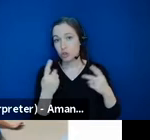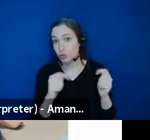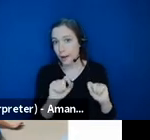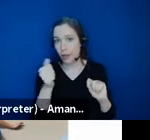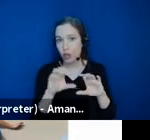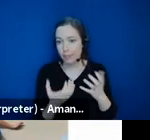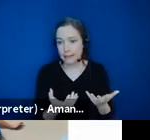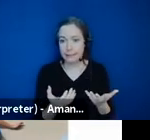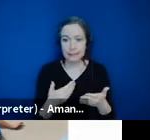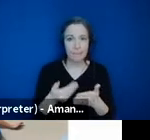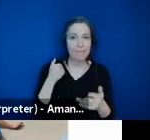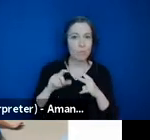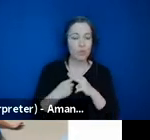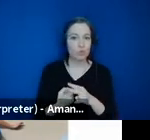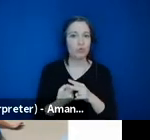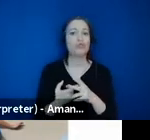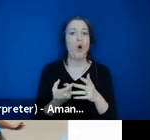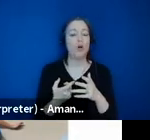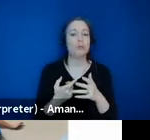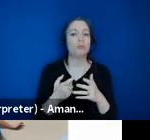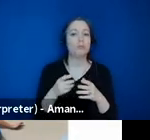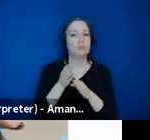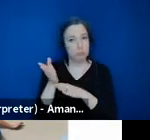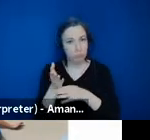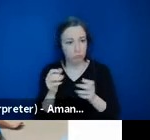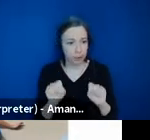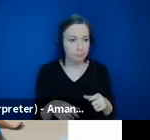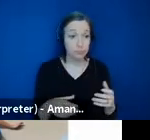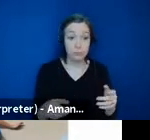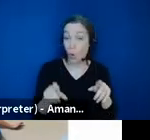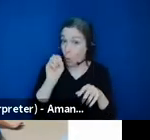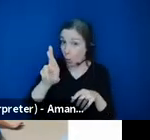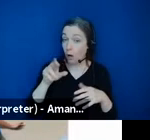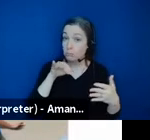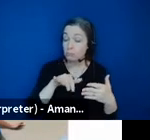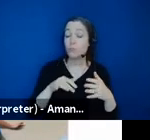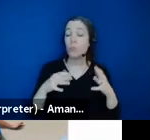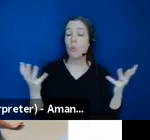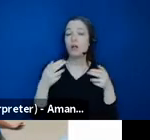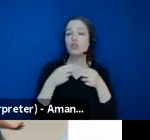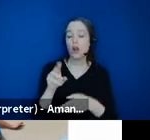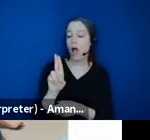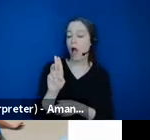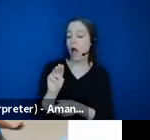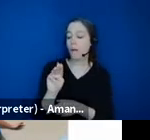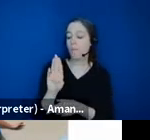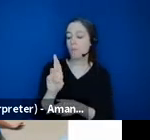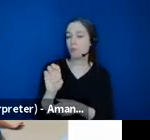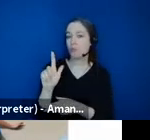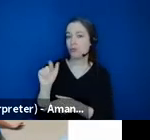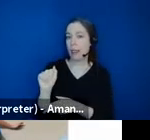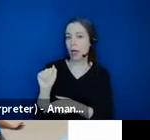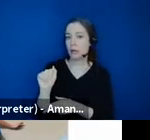Students also have the option of studying and an umbrella degree and umbrella degree they combine related degrees under